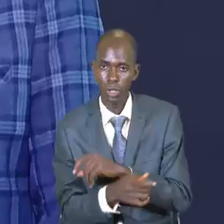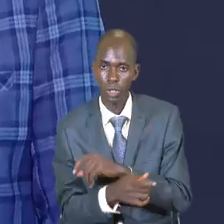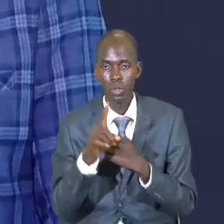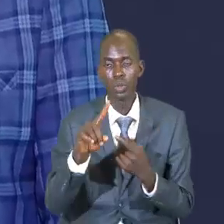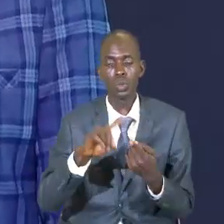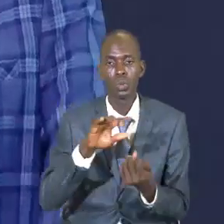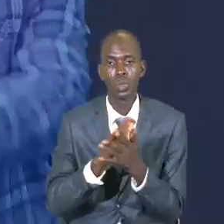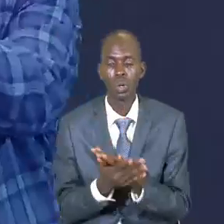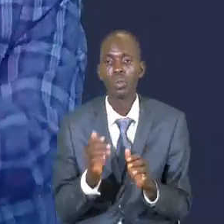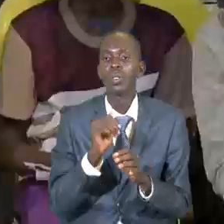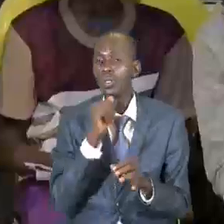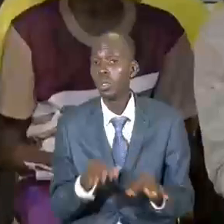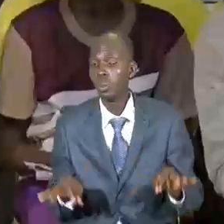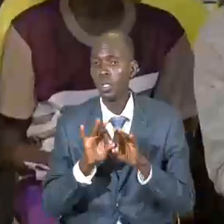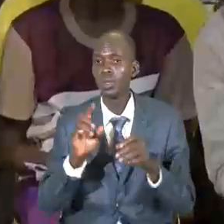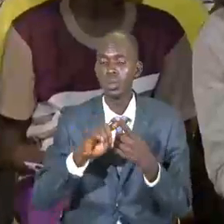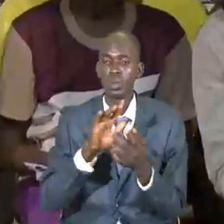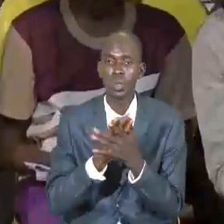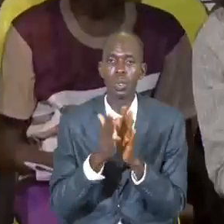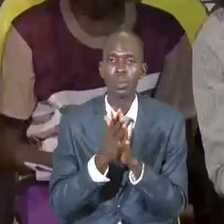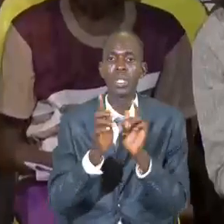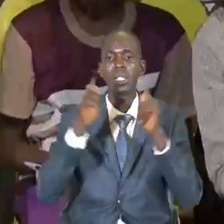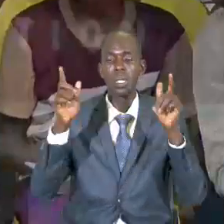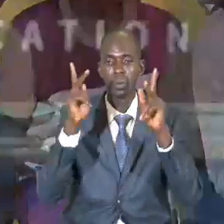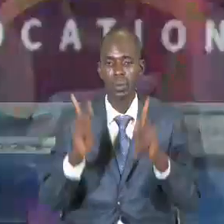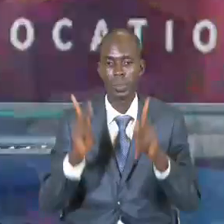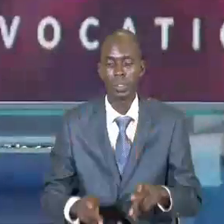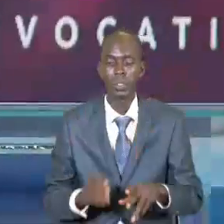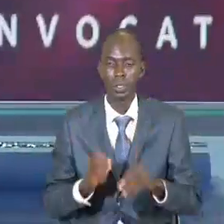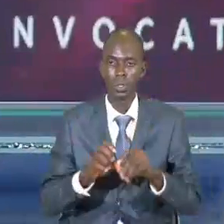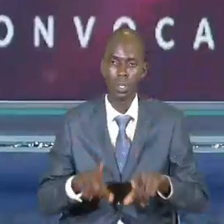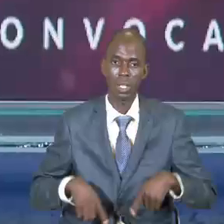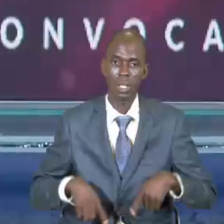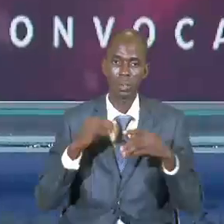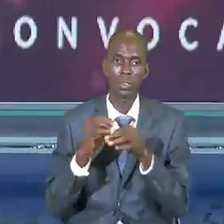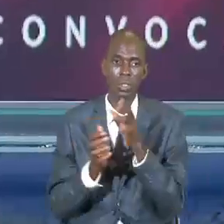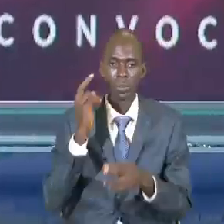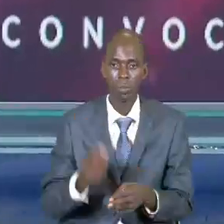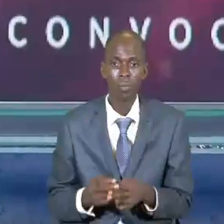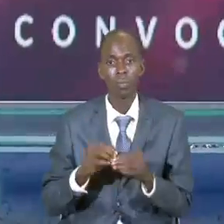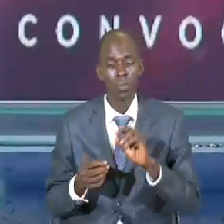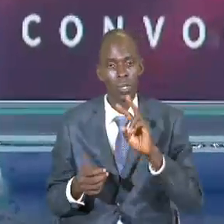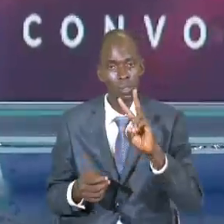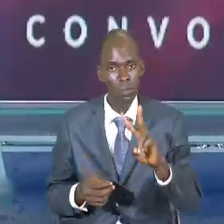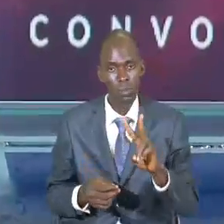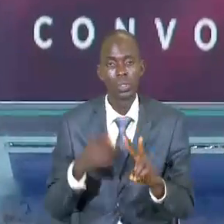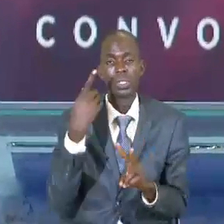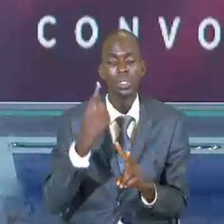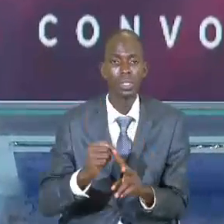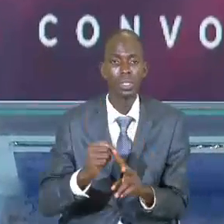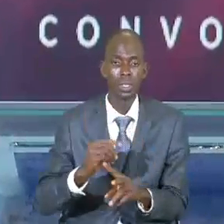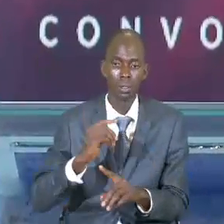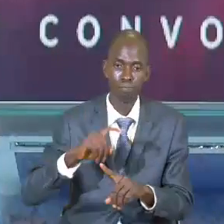in Jesus' name. Number two is the interruption that brought incurables their